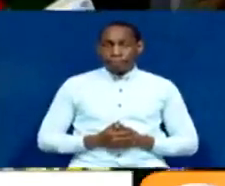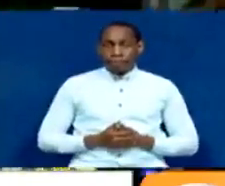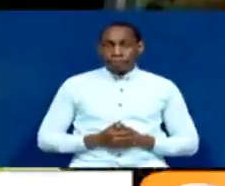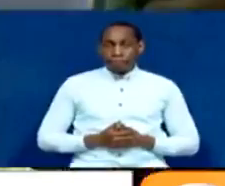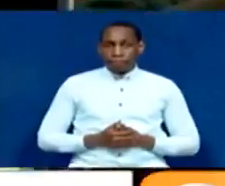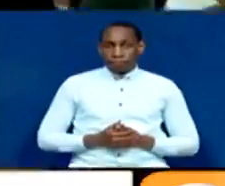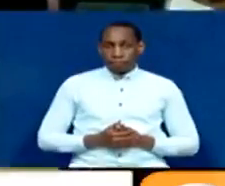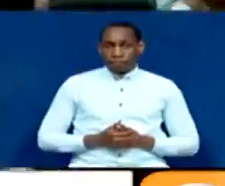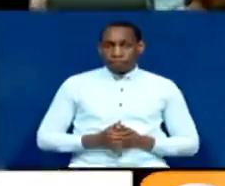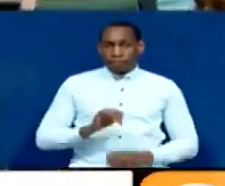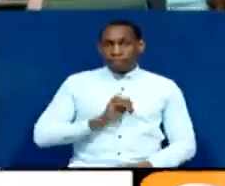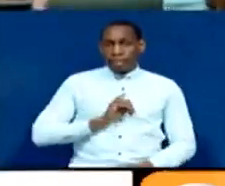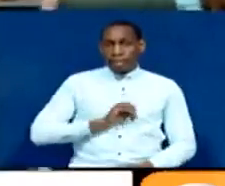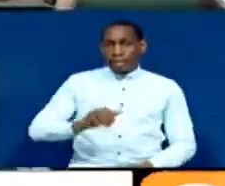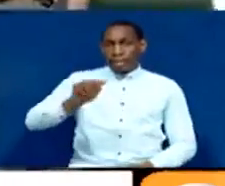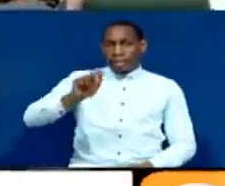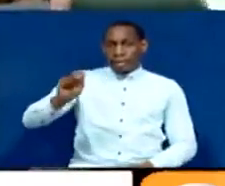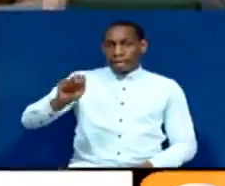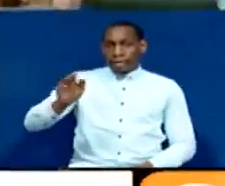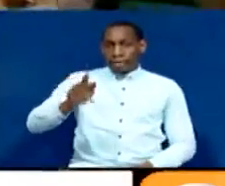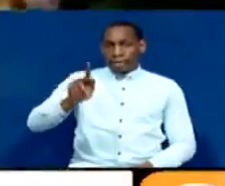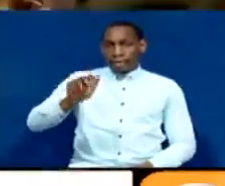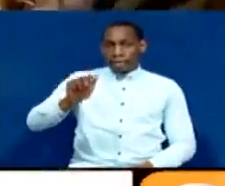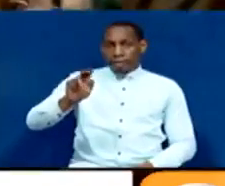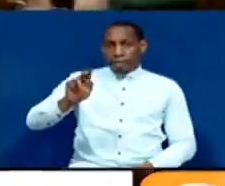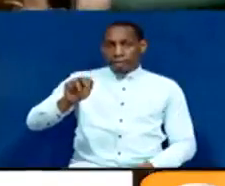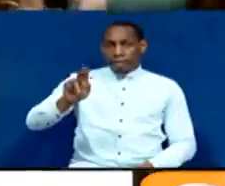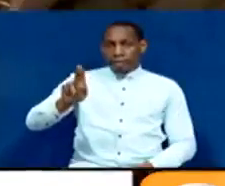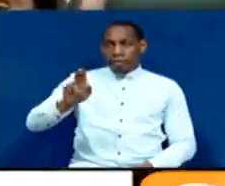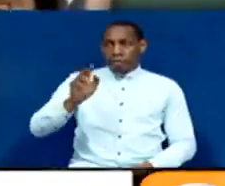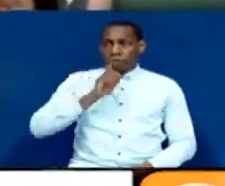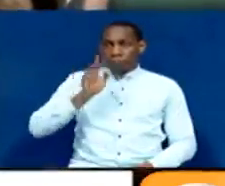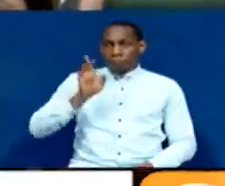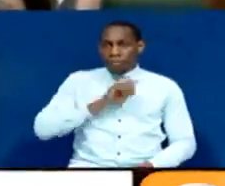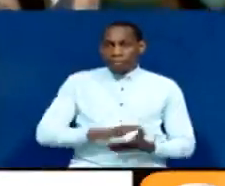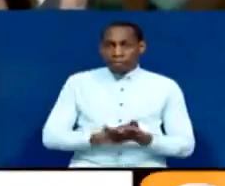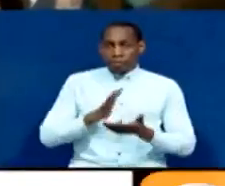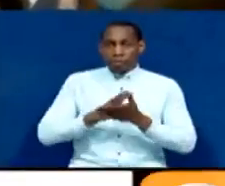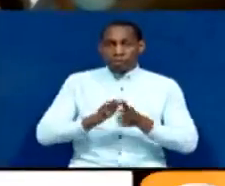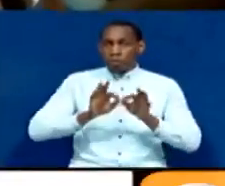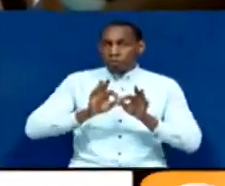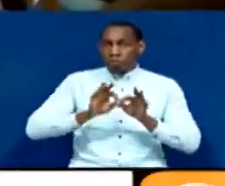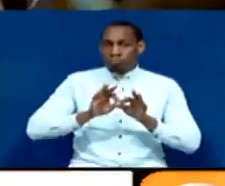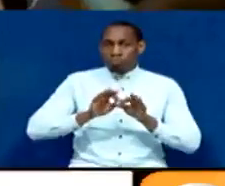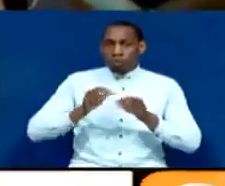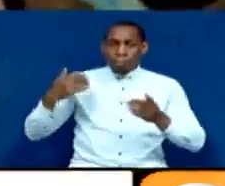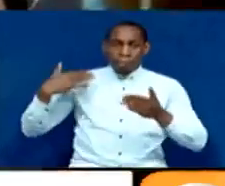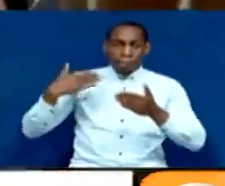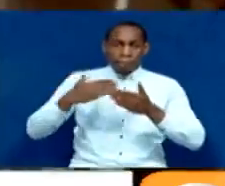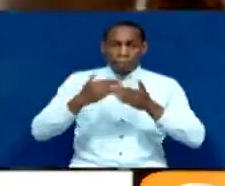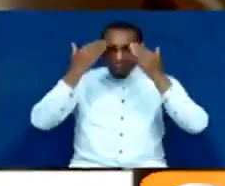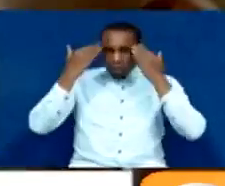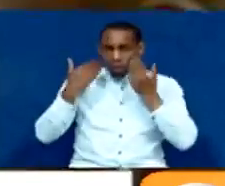I, Anne Kananu Mwenda, do swear. After numerous and lengthy court battles